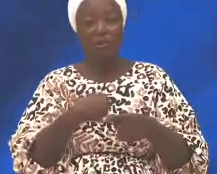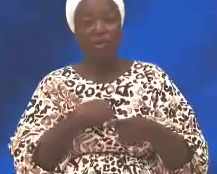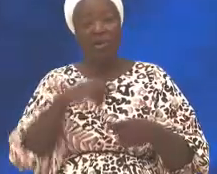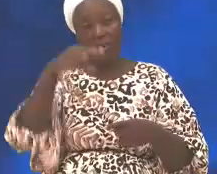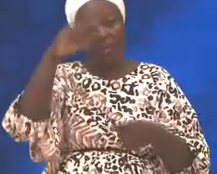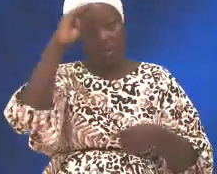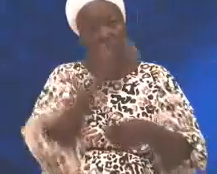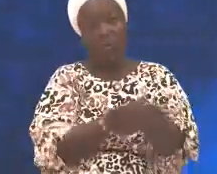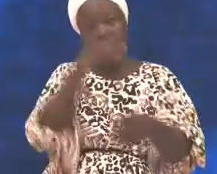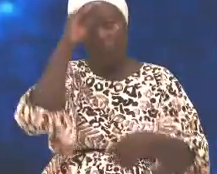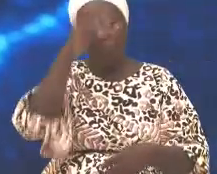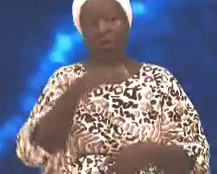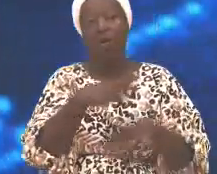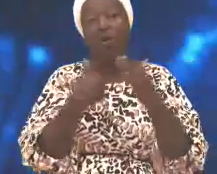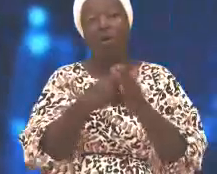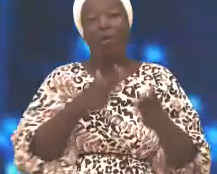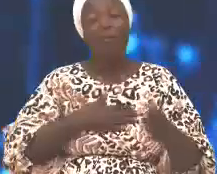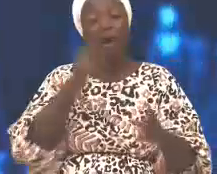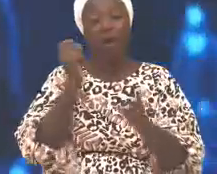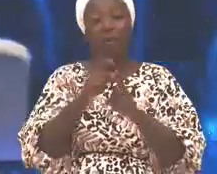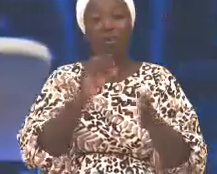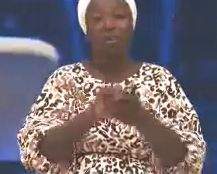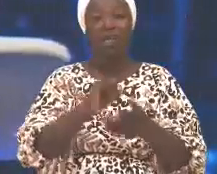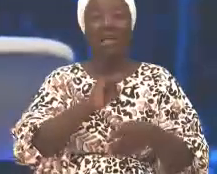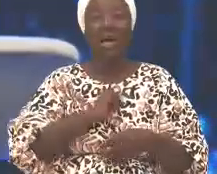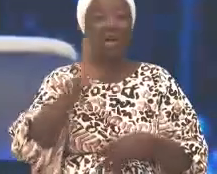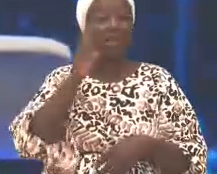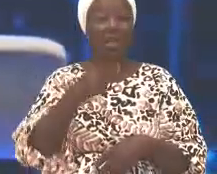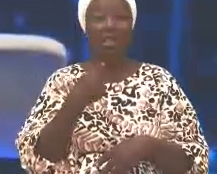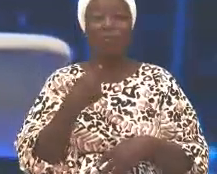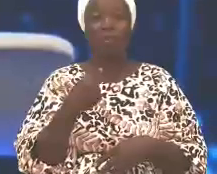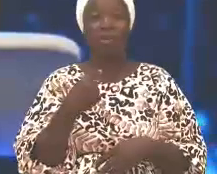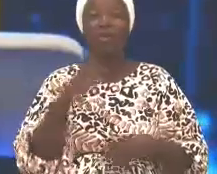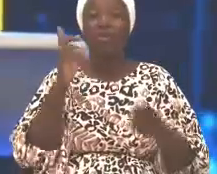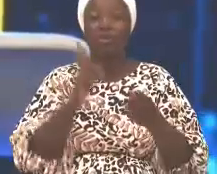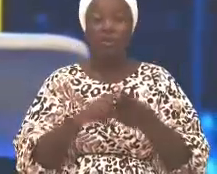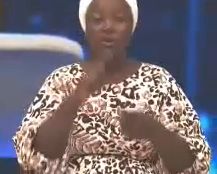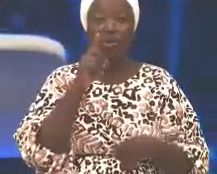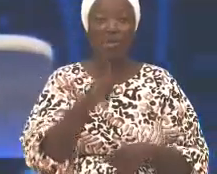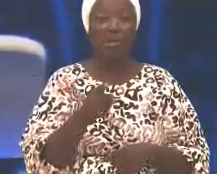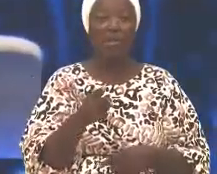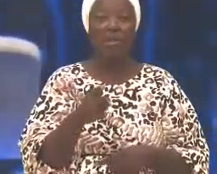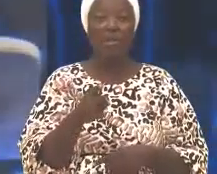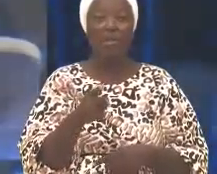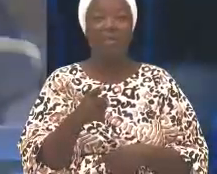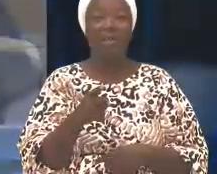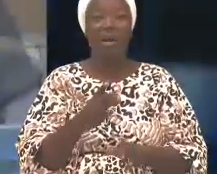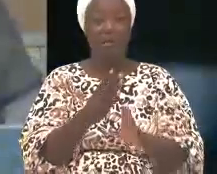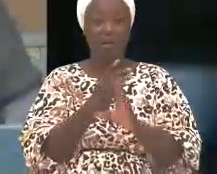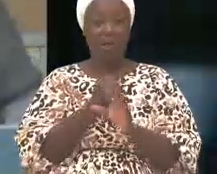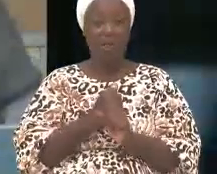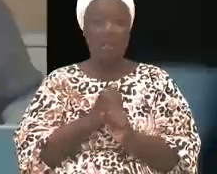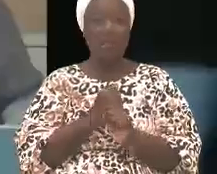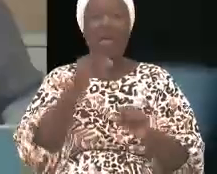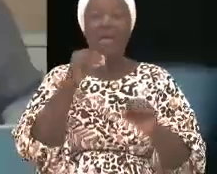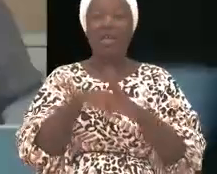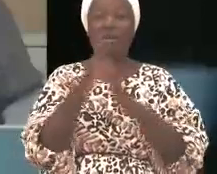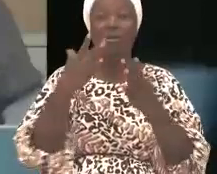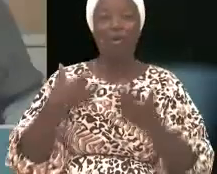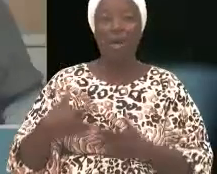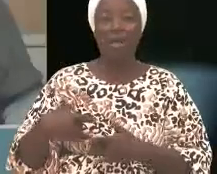all my words that I shall speak unto thee, receive in thine heart,